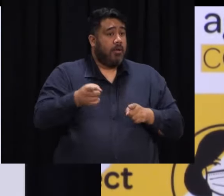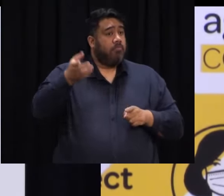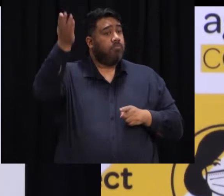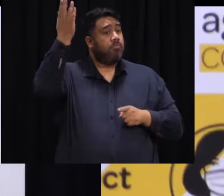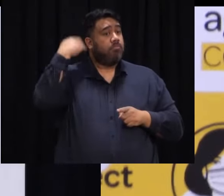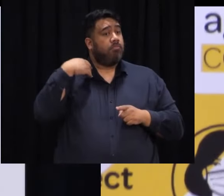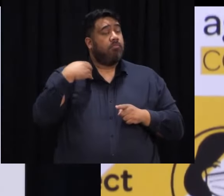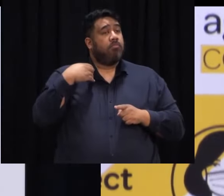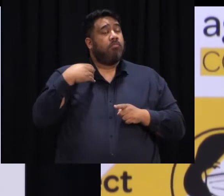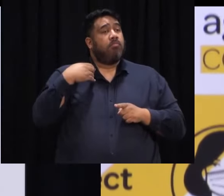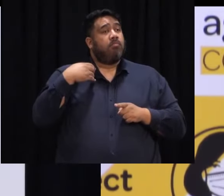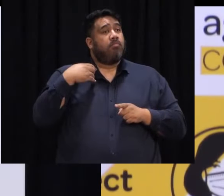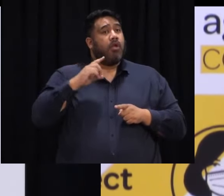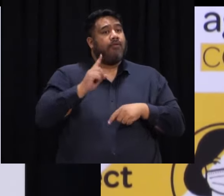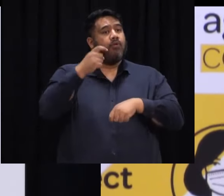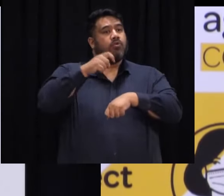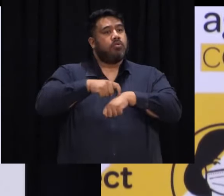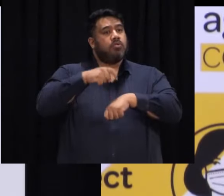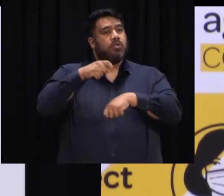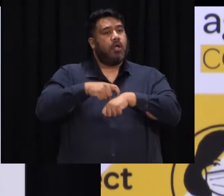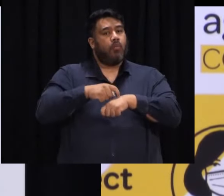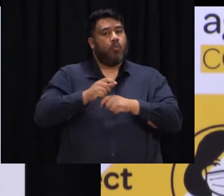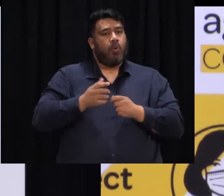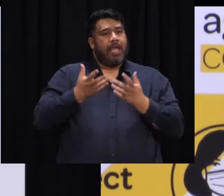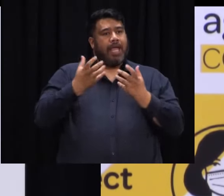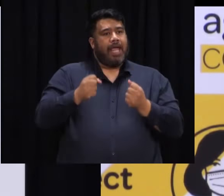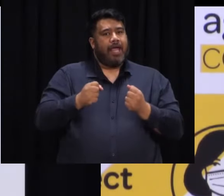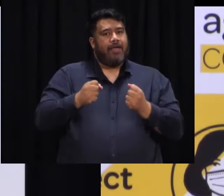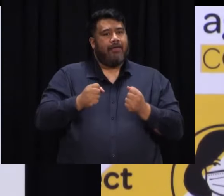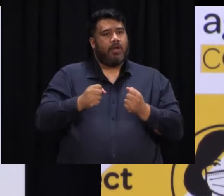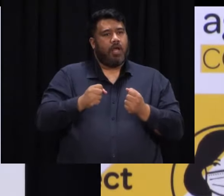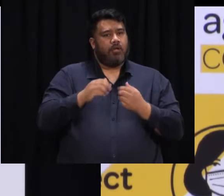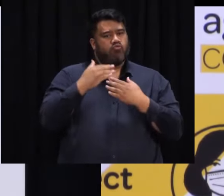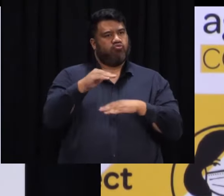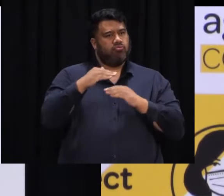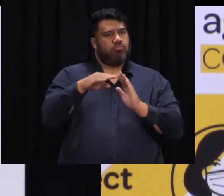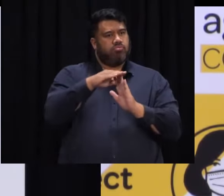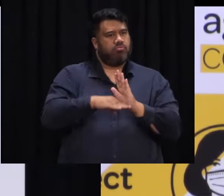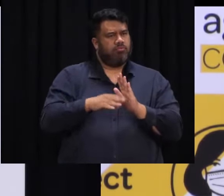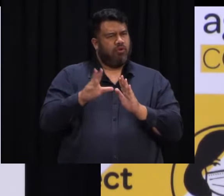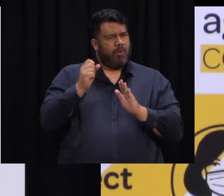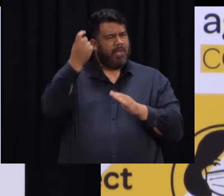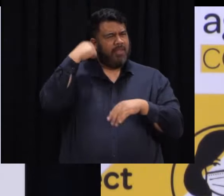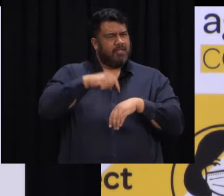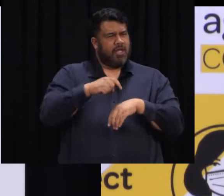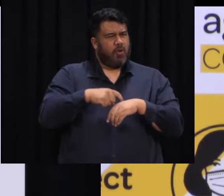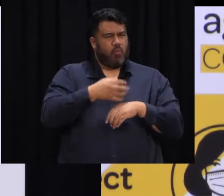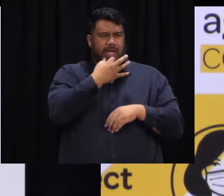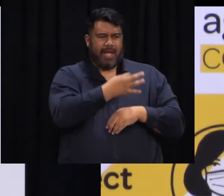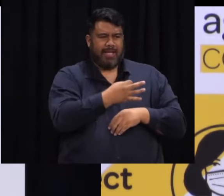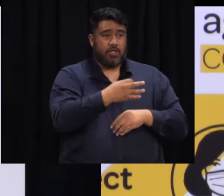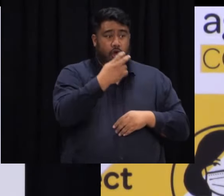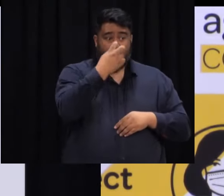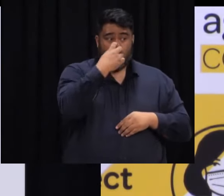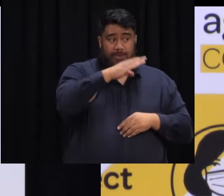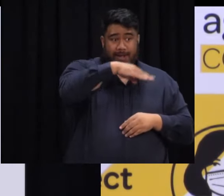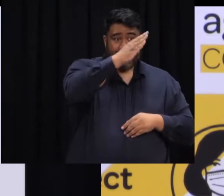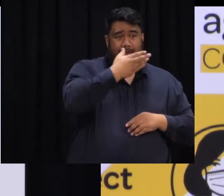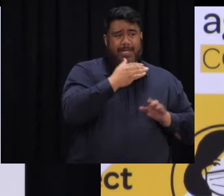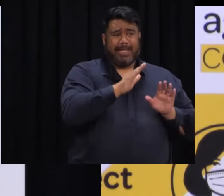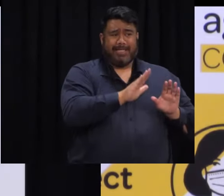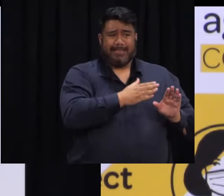went into restrictions. At that time, we did ask our older New Zealanders to keep themselves particularly